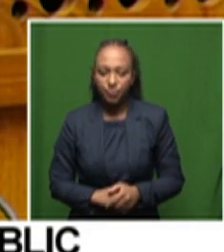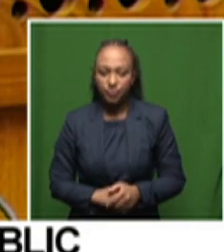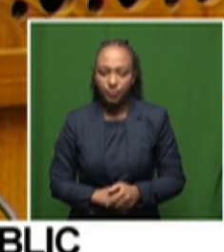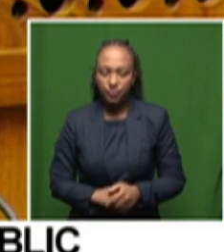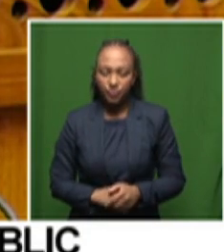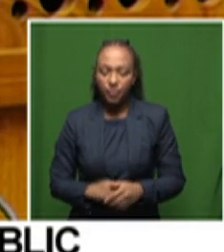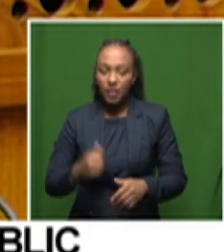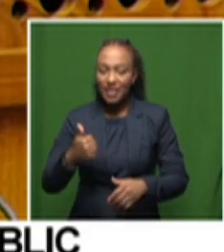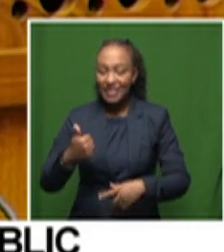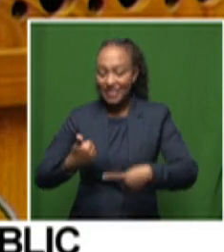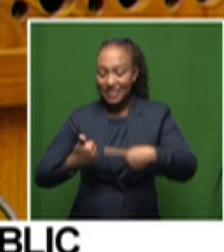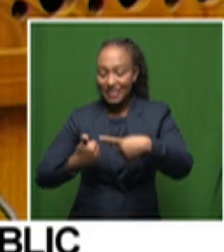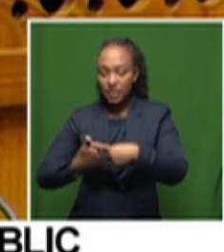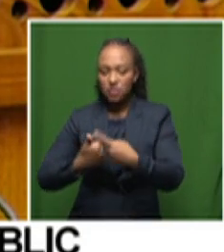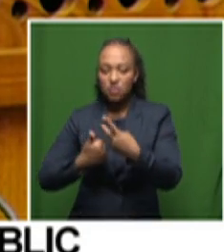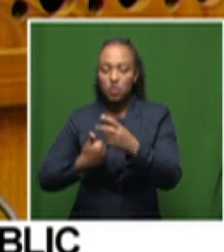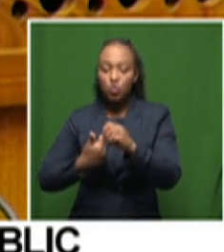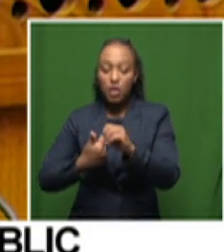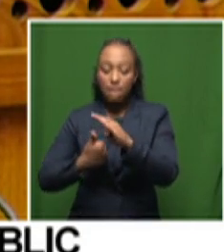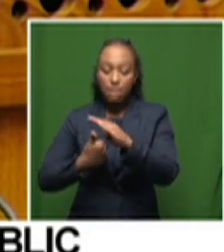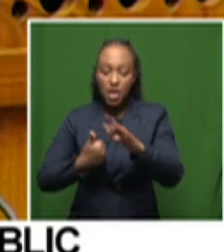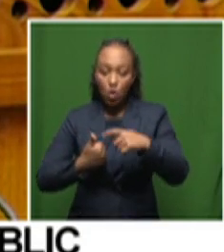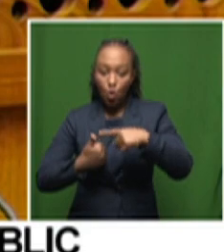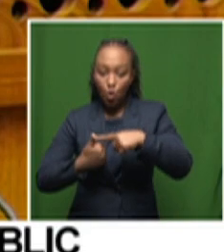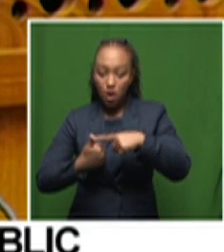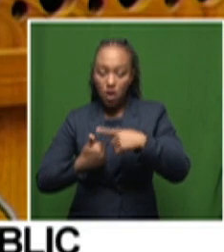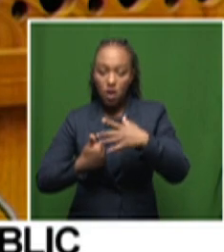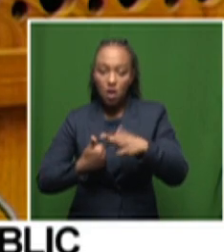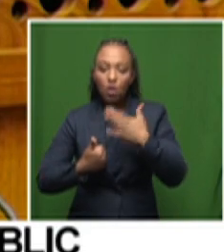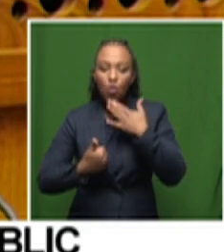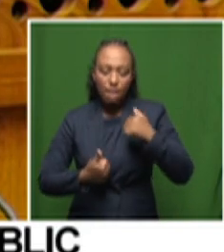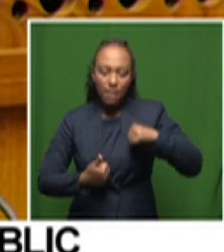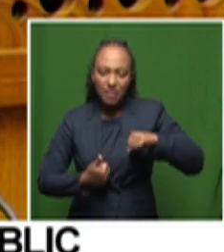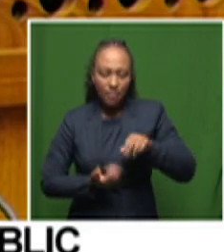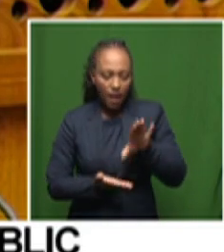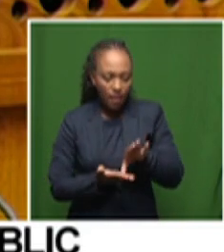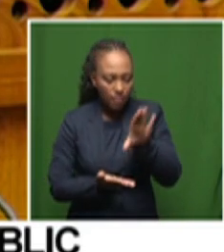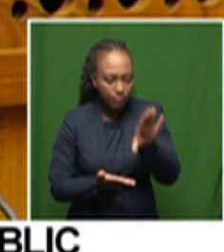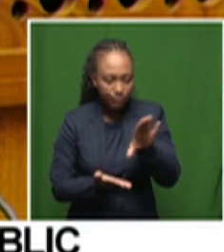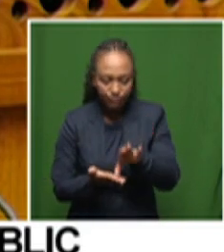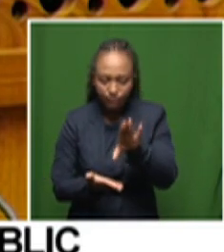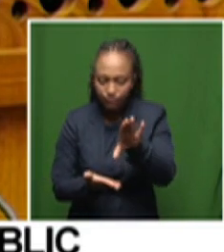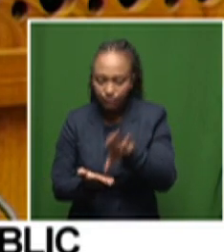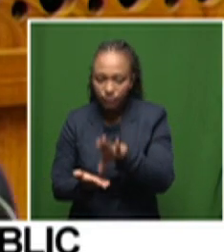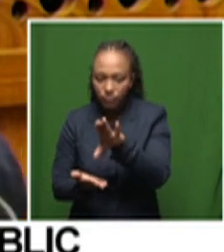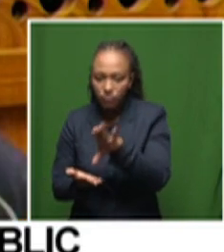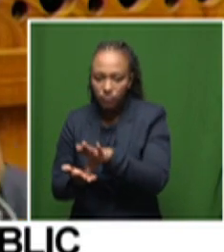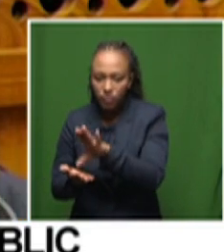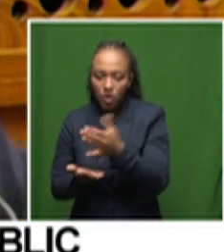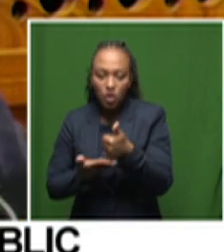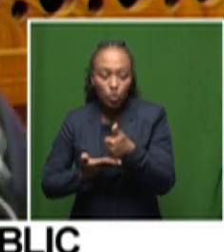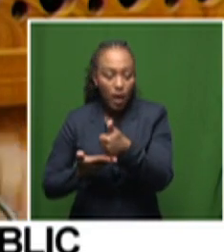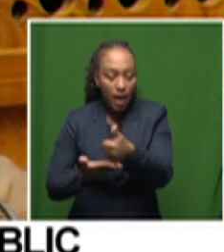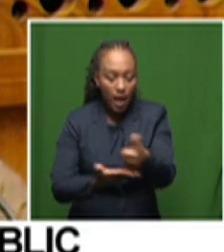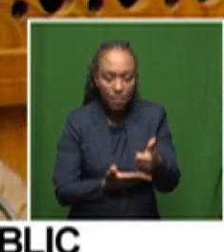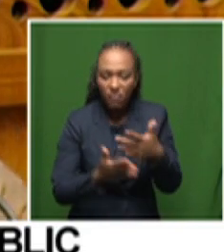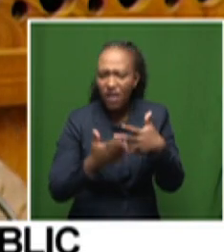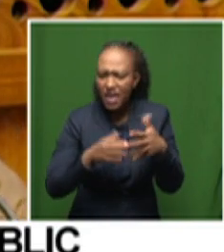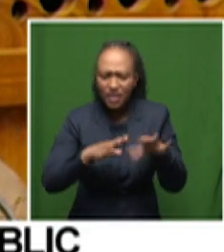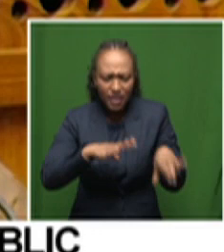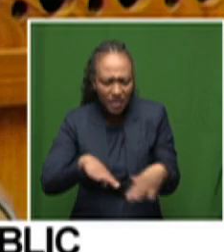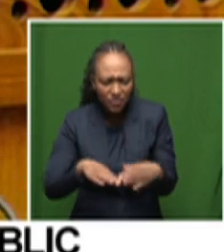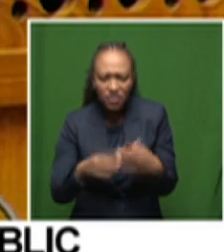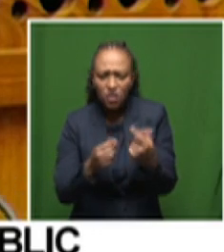Six, 20 billion rand towards municipalities to assist them with COVID-19 related